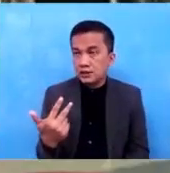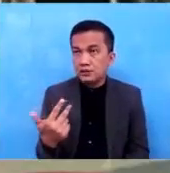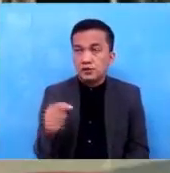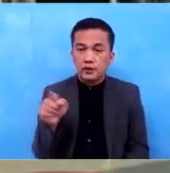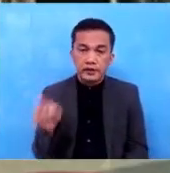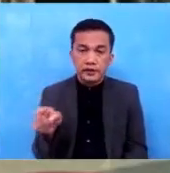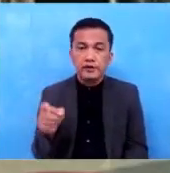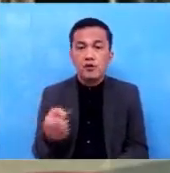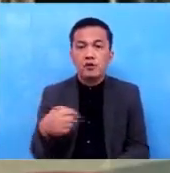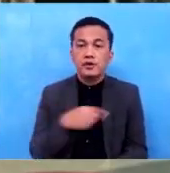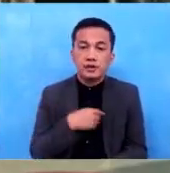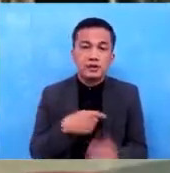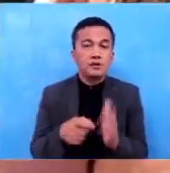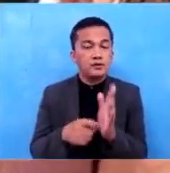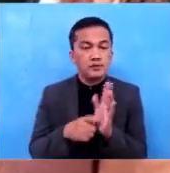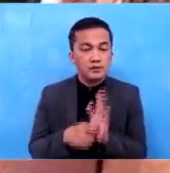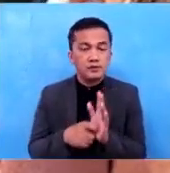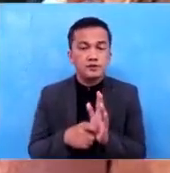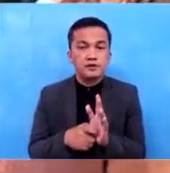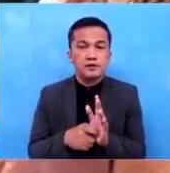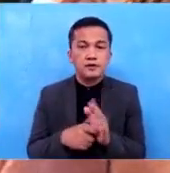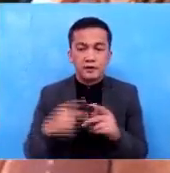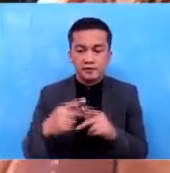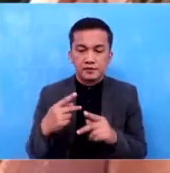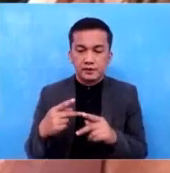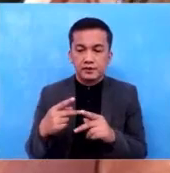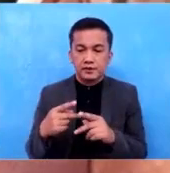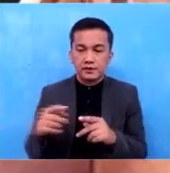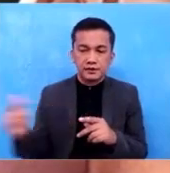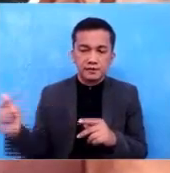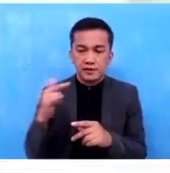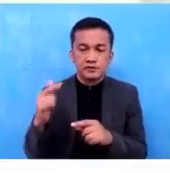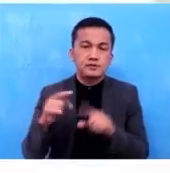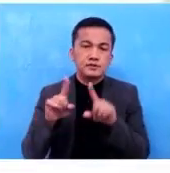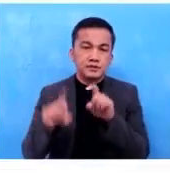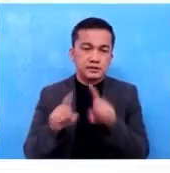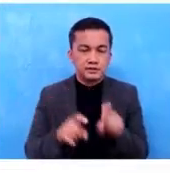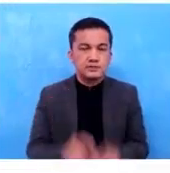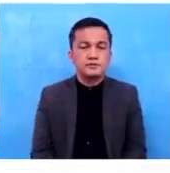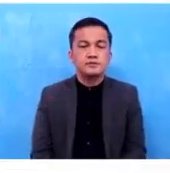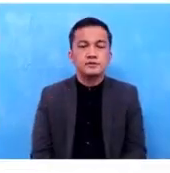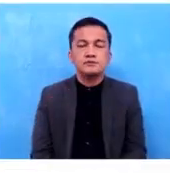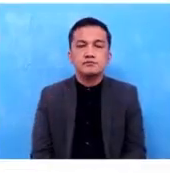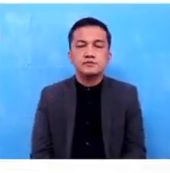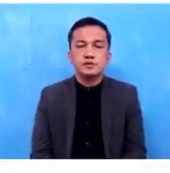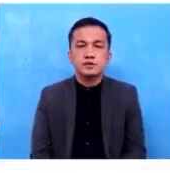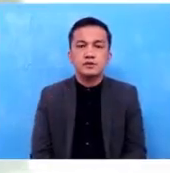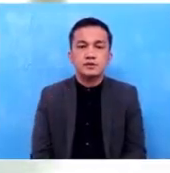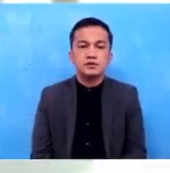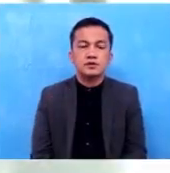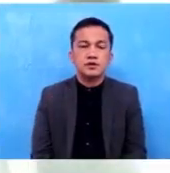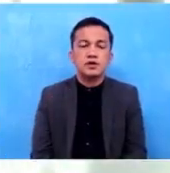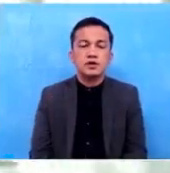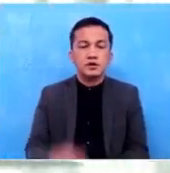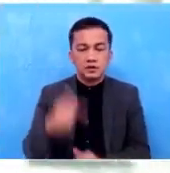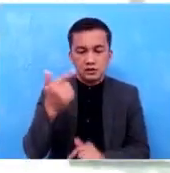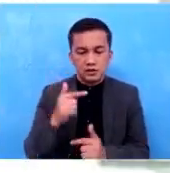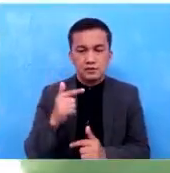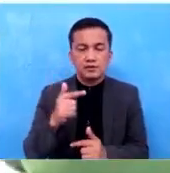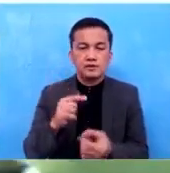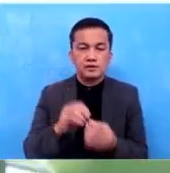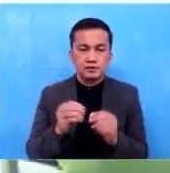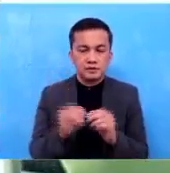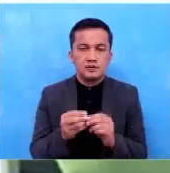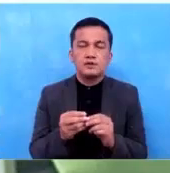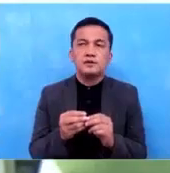require pre-departure testing, right? So you're going to limit the number of people who are positive on the plane